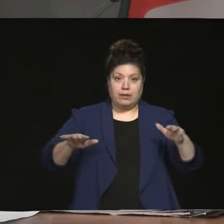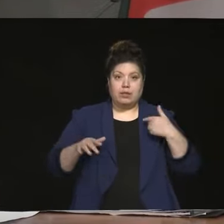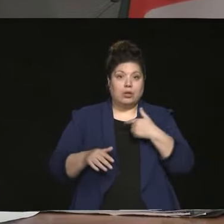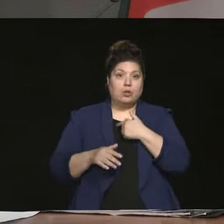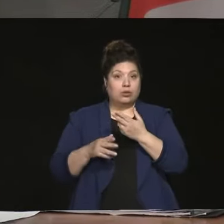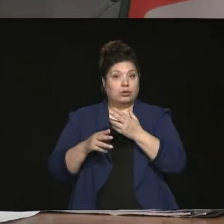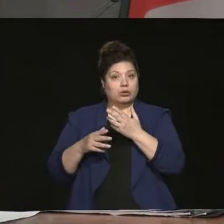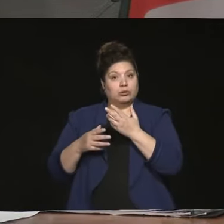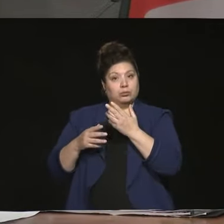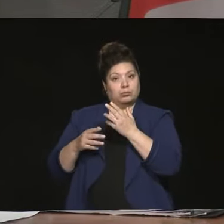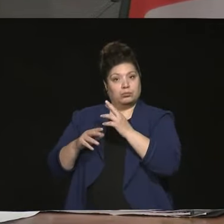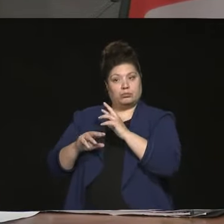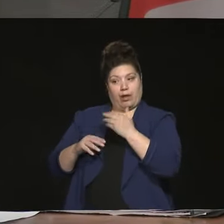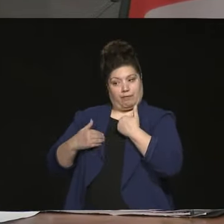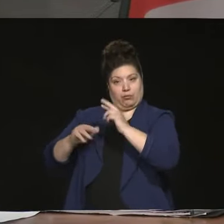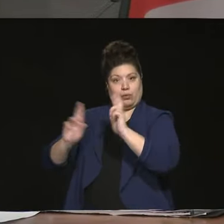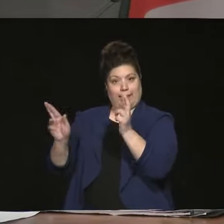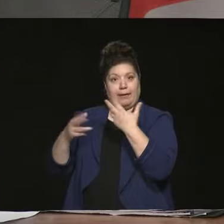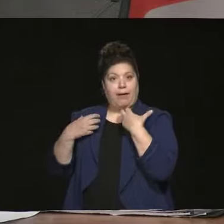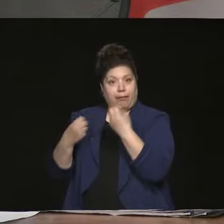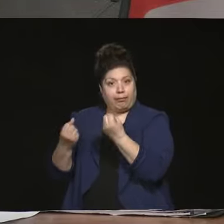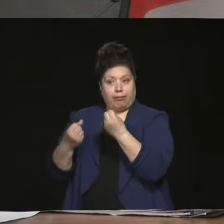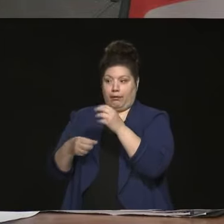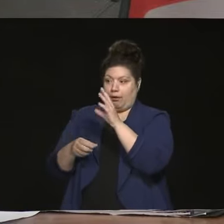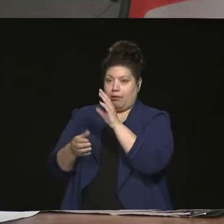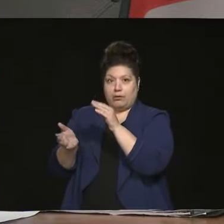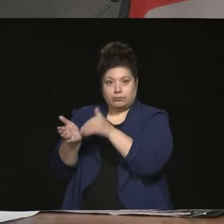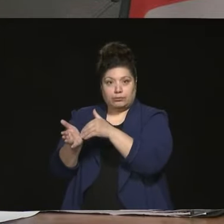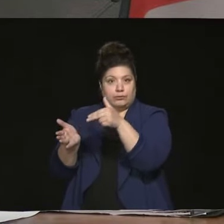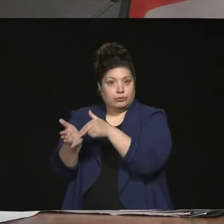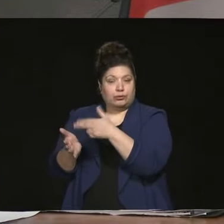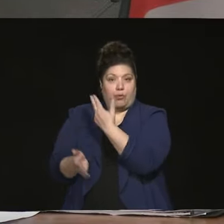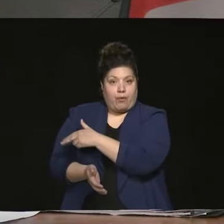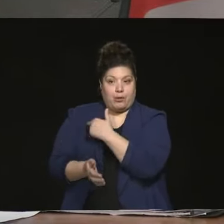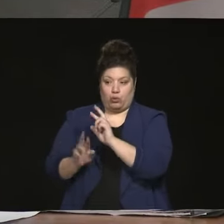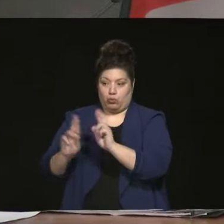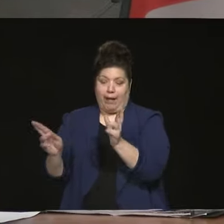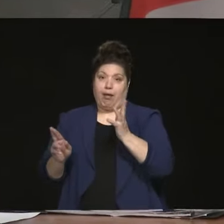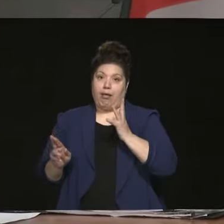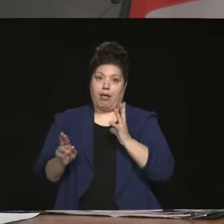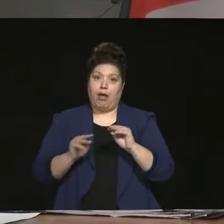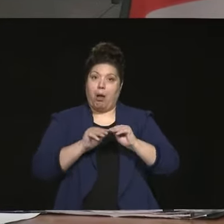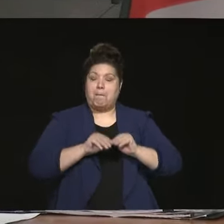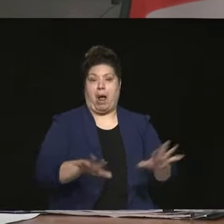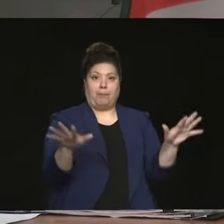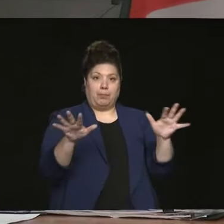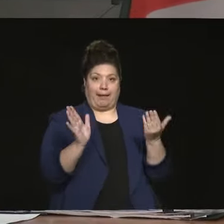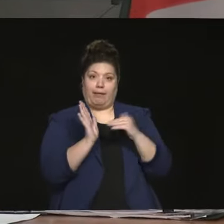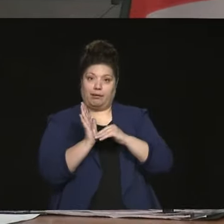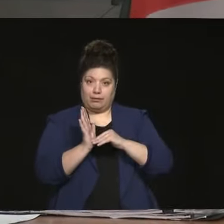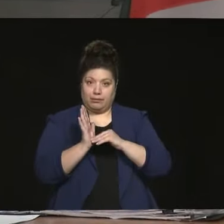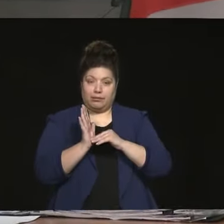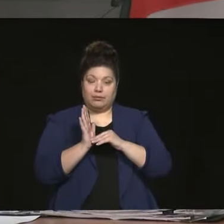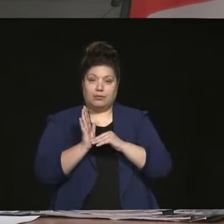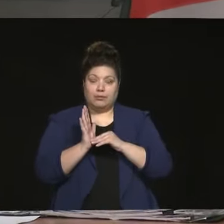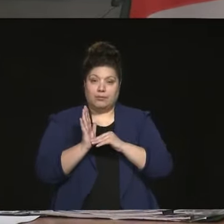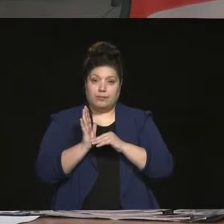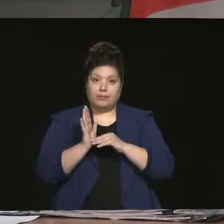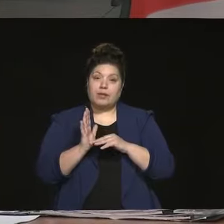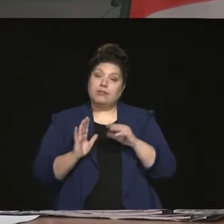any potential surge that might actually happen in the sort of new